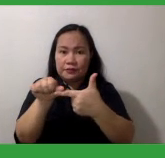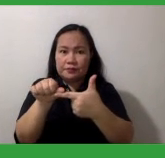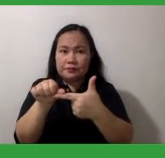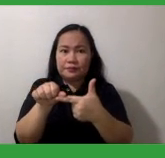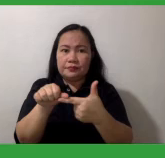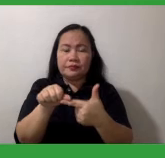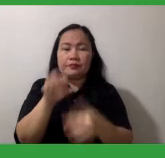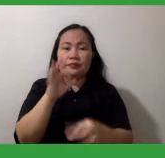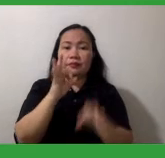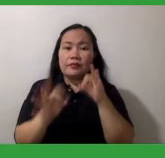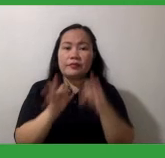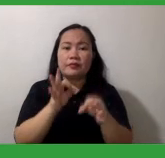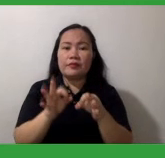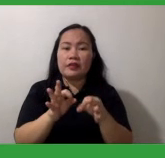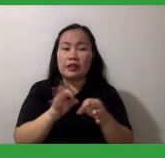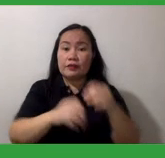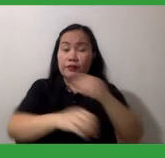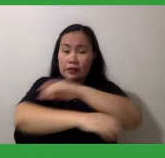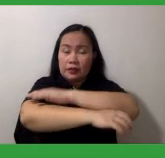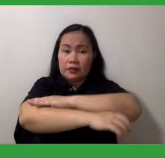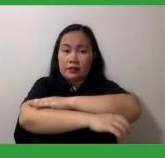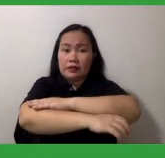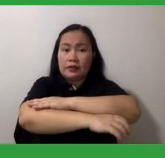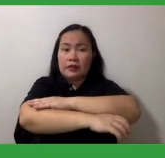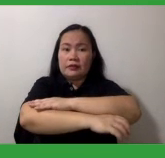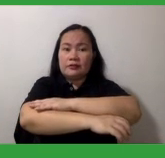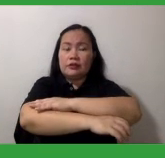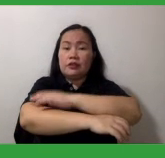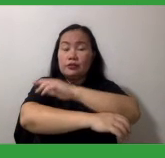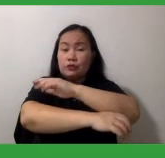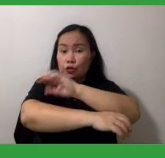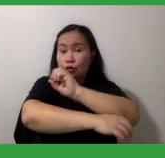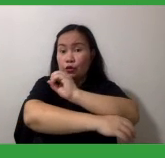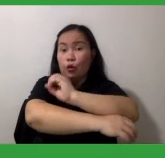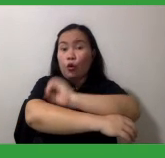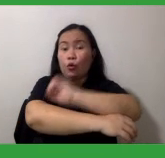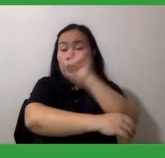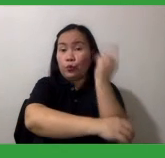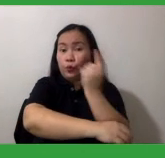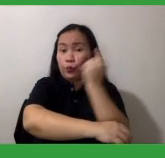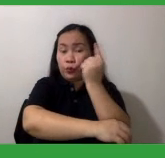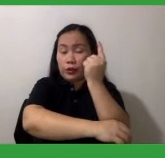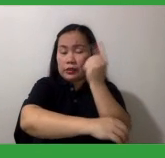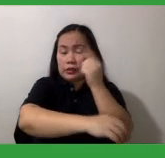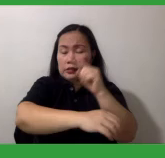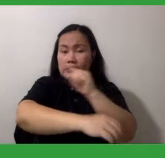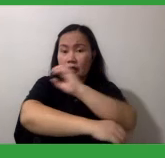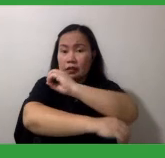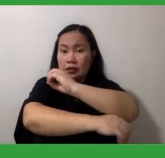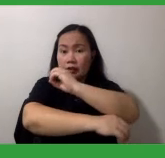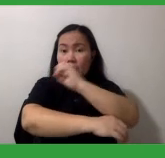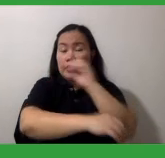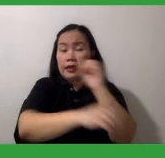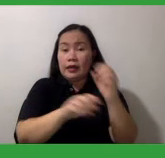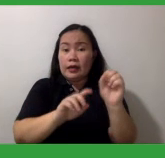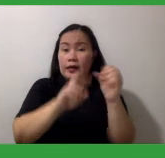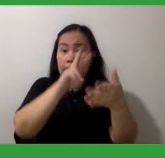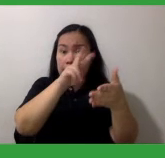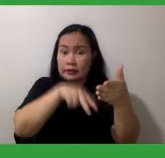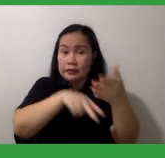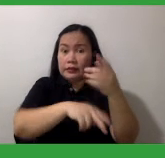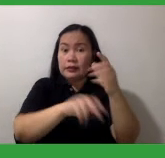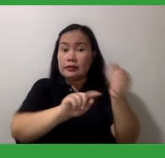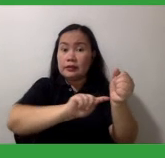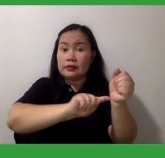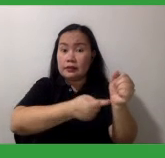angle. Tandaan, kapag ang ginamit natin na 0 ay nasa kanan, ang gagamitin natin ay ang